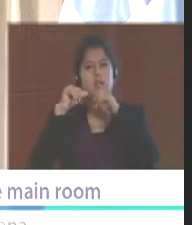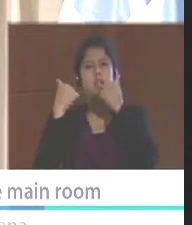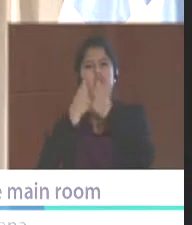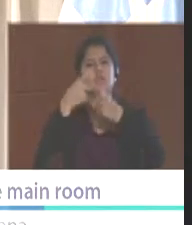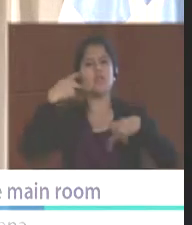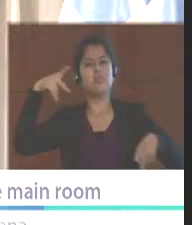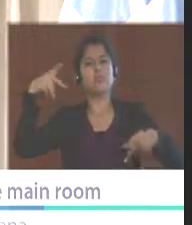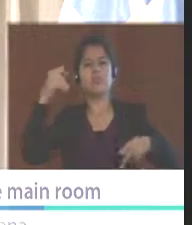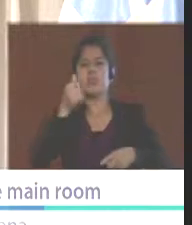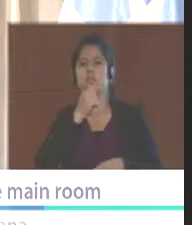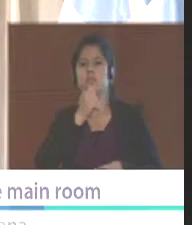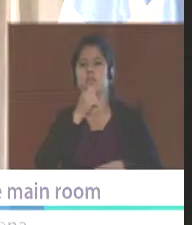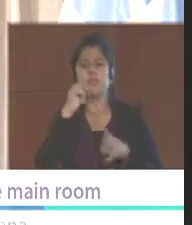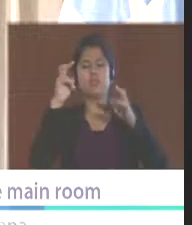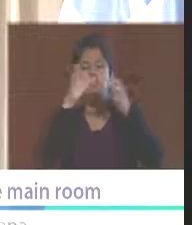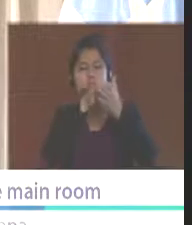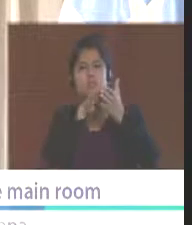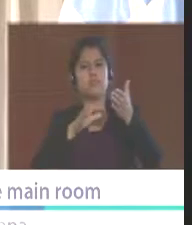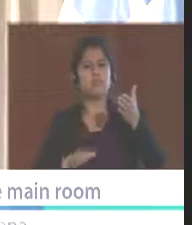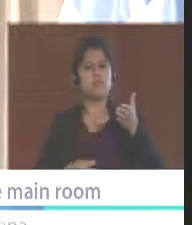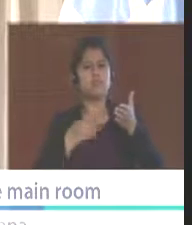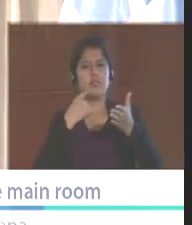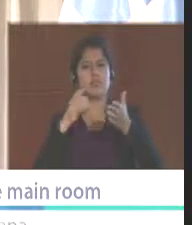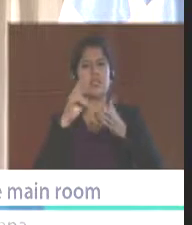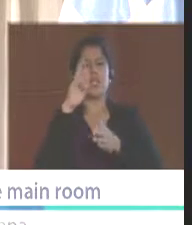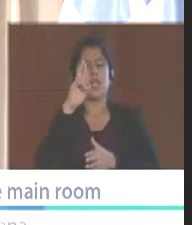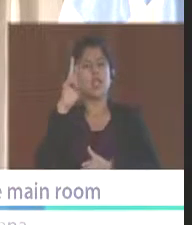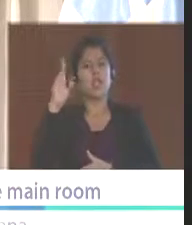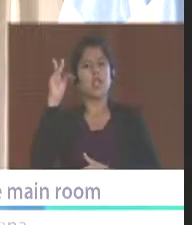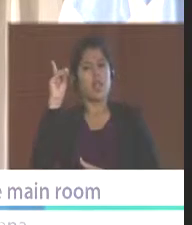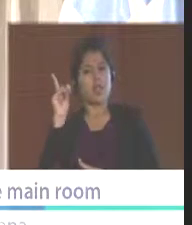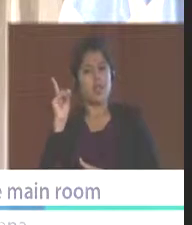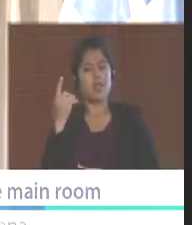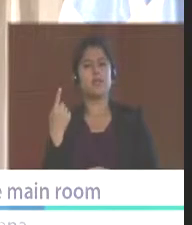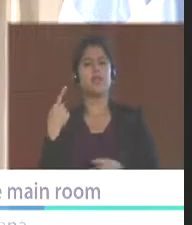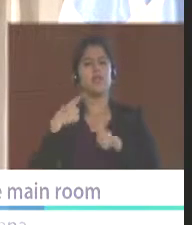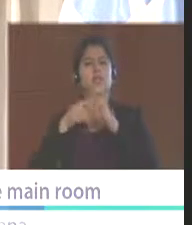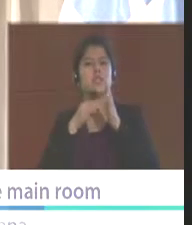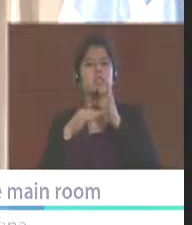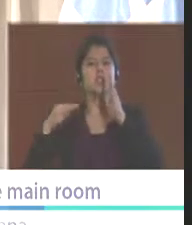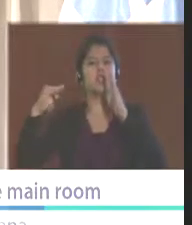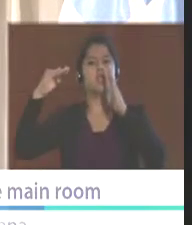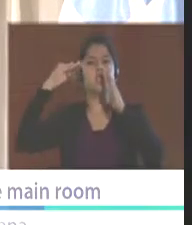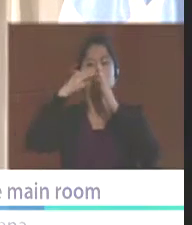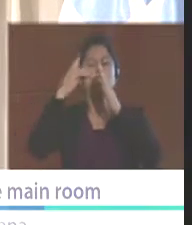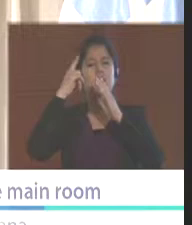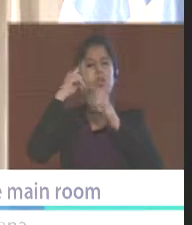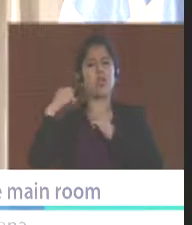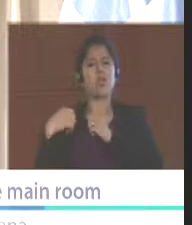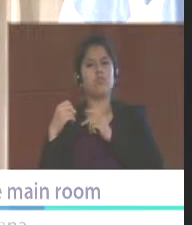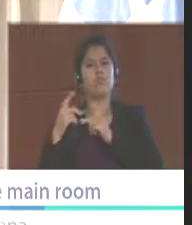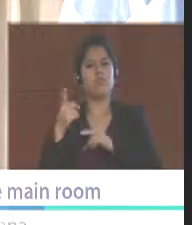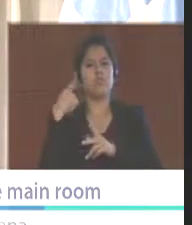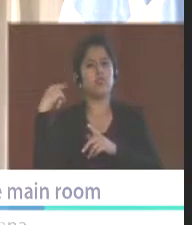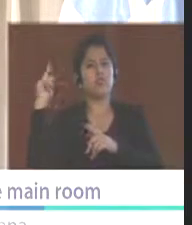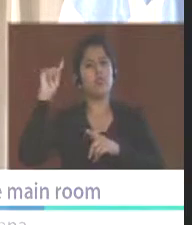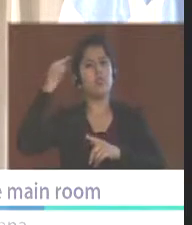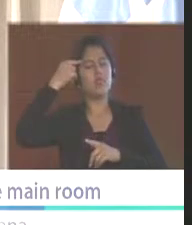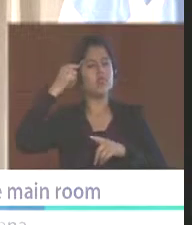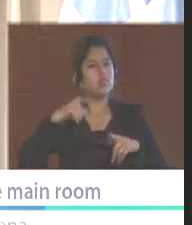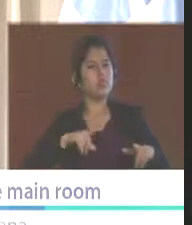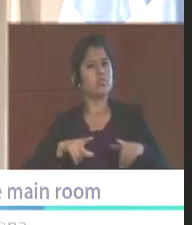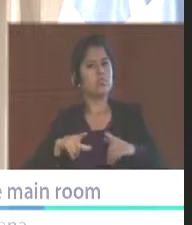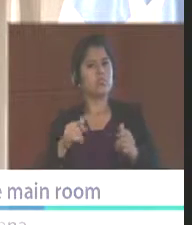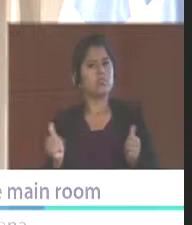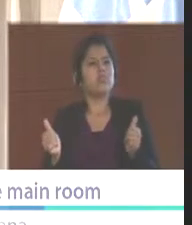of public-private partnerships within the framework of RRD and the very high potential for commitment of